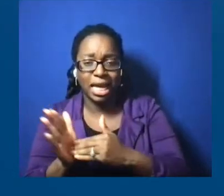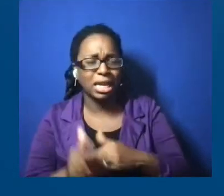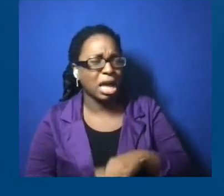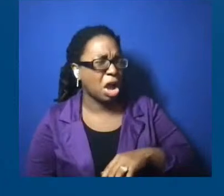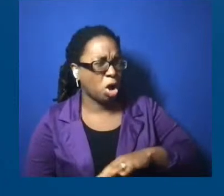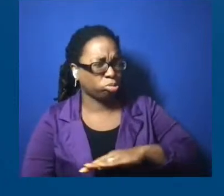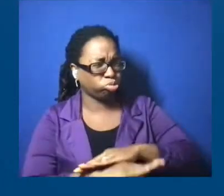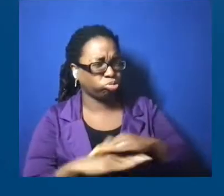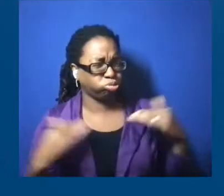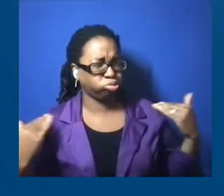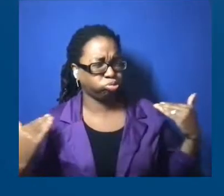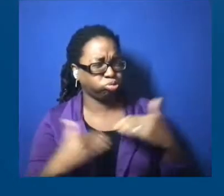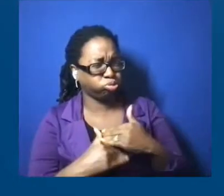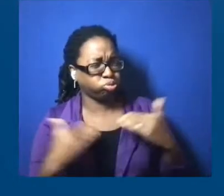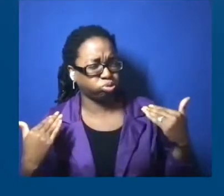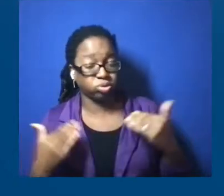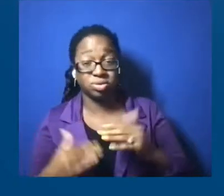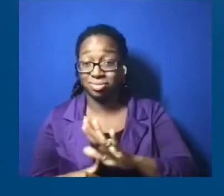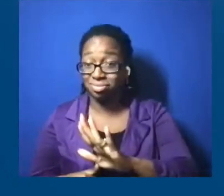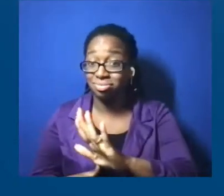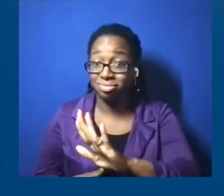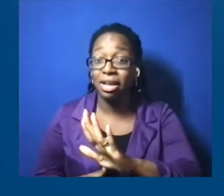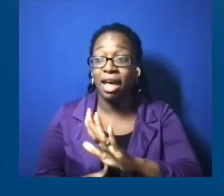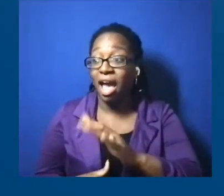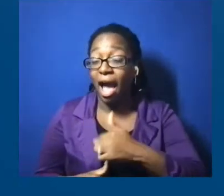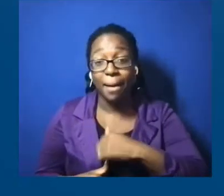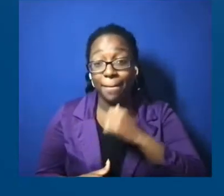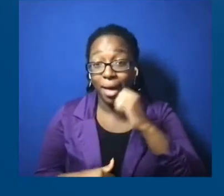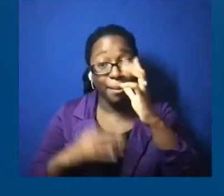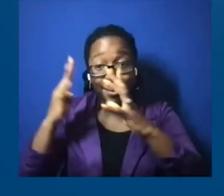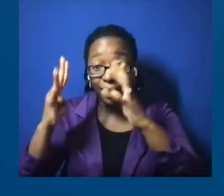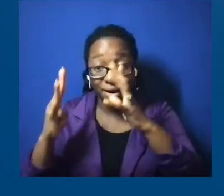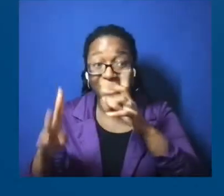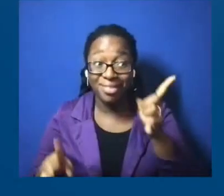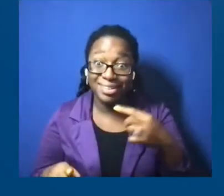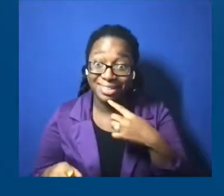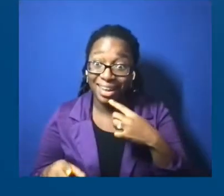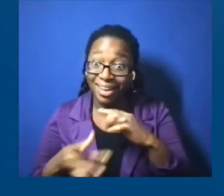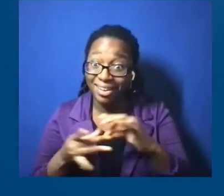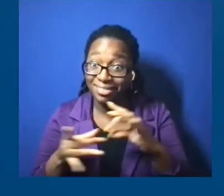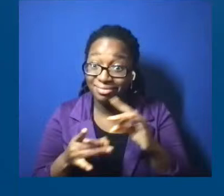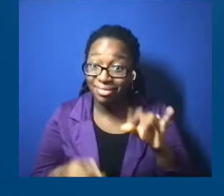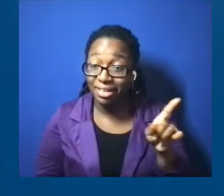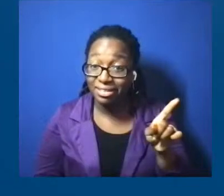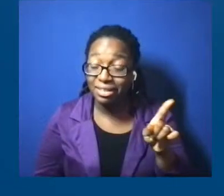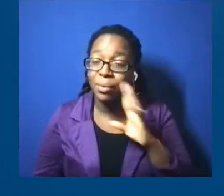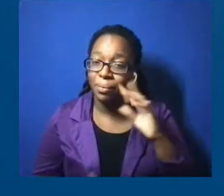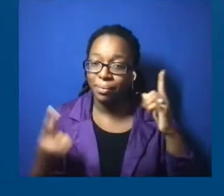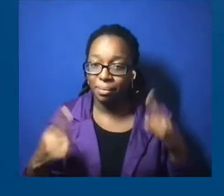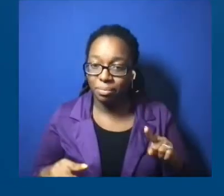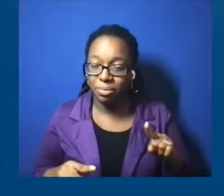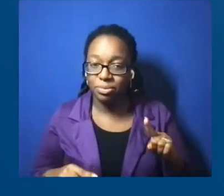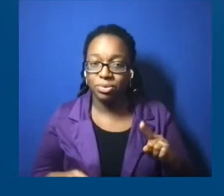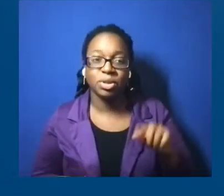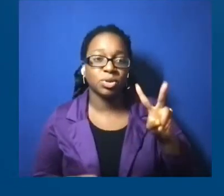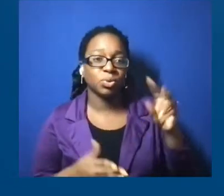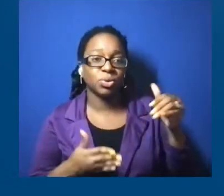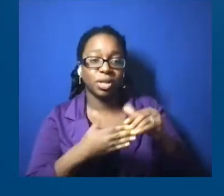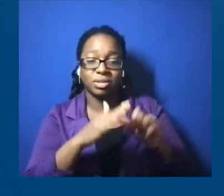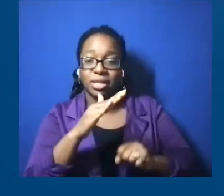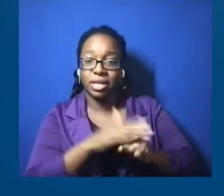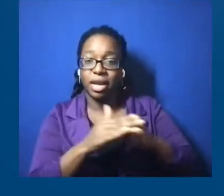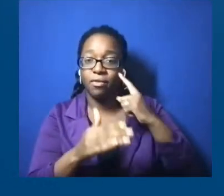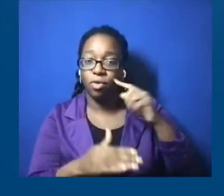it's almost like you're making it up, but this is what they're saying. This is what will happen. The $2,000 cap on prescription drugs for